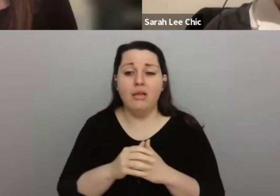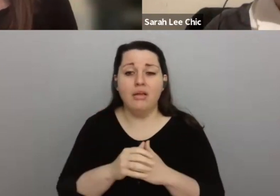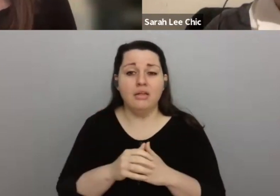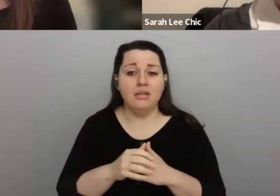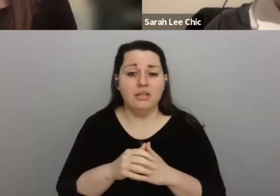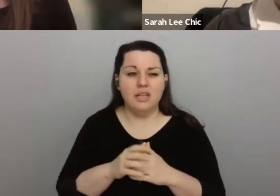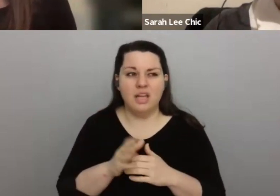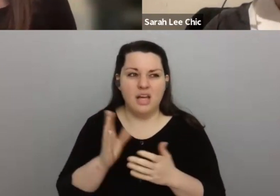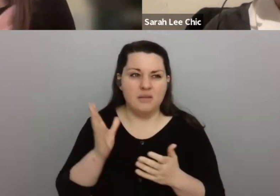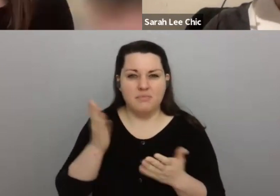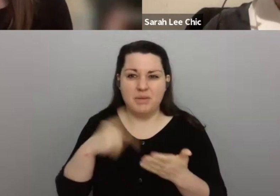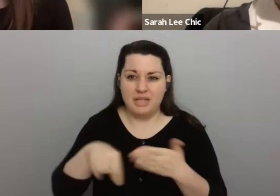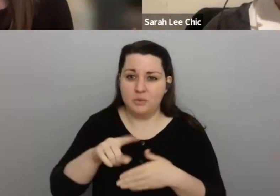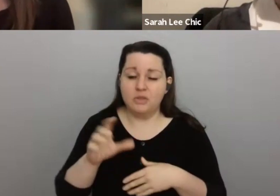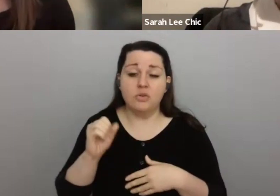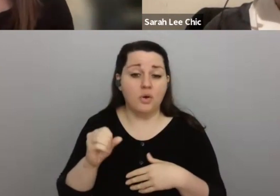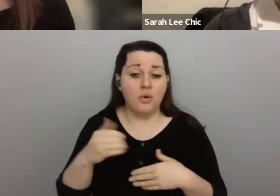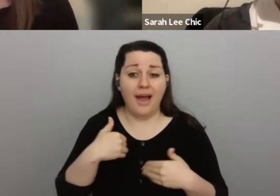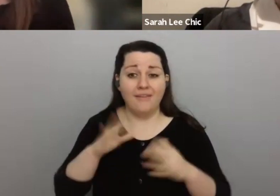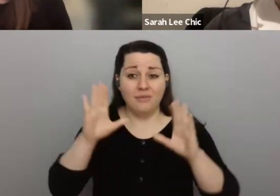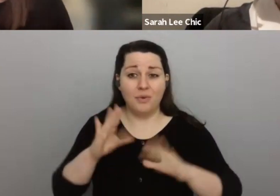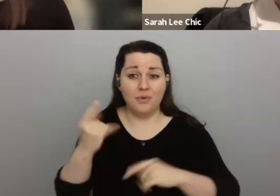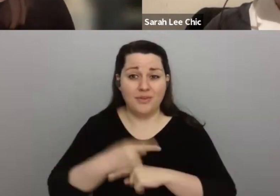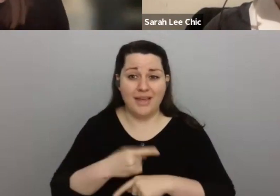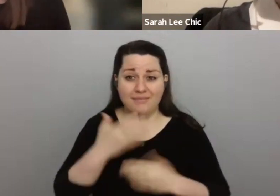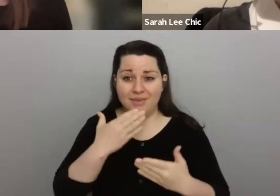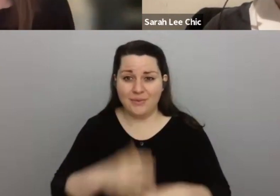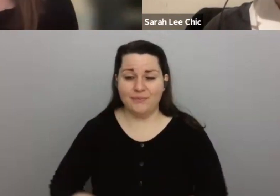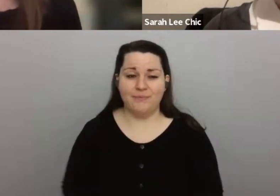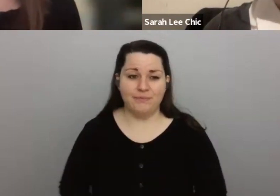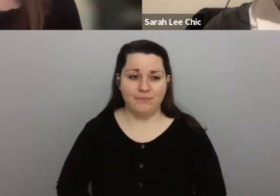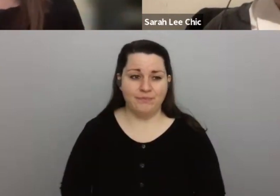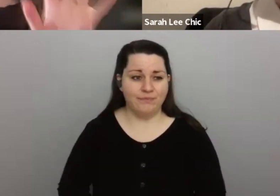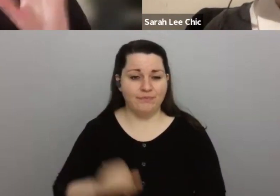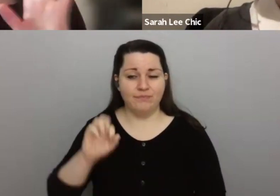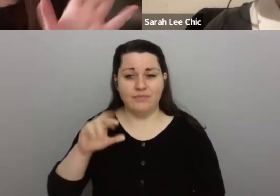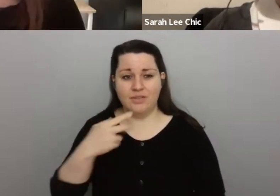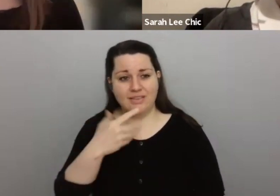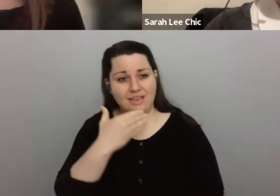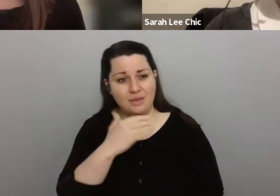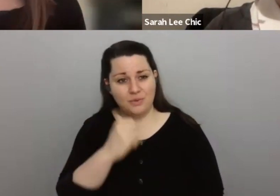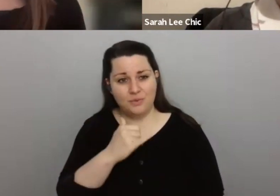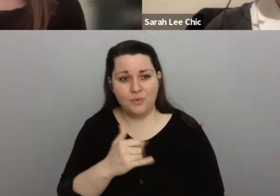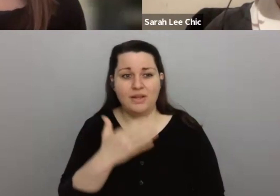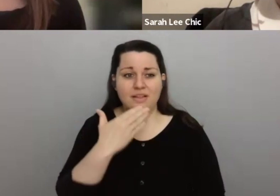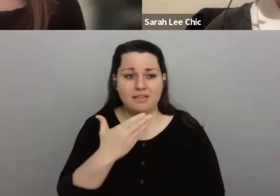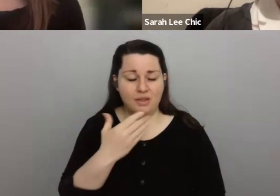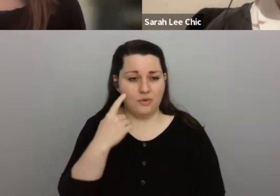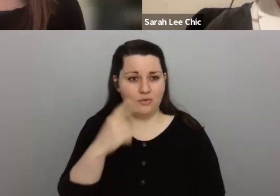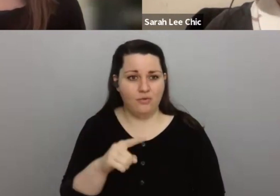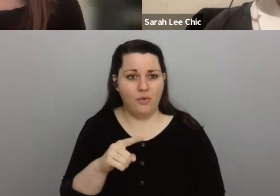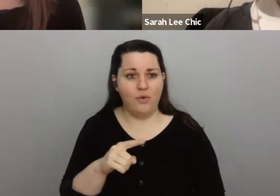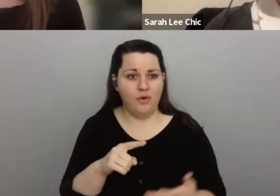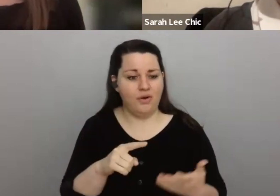next week. And have a lovely rest of your day. Thank you. You too. And thank you for making my